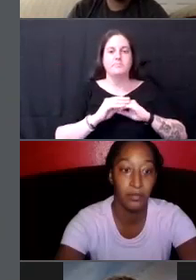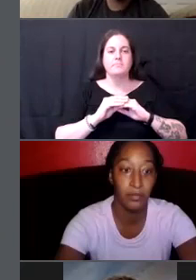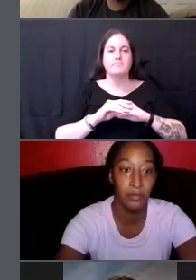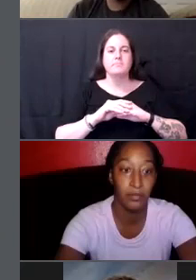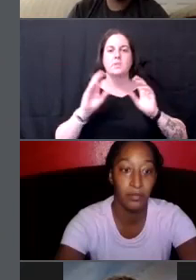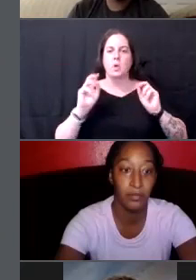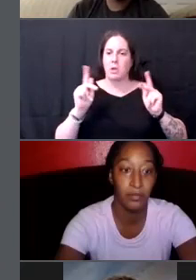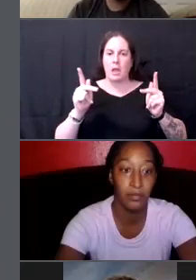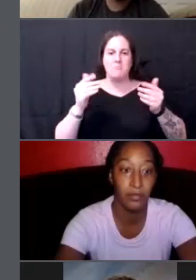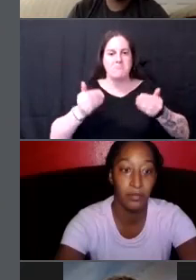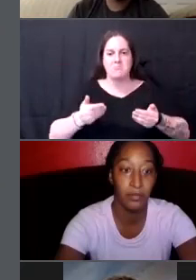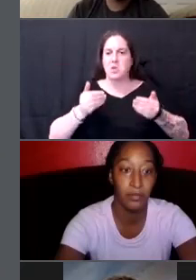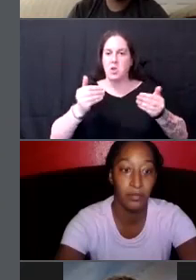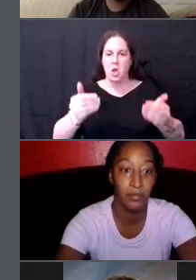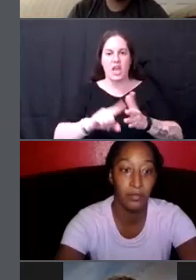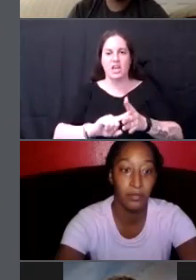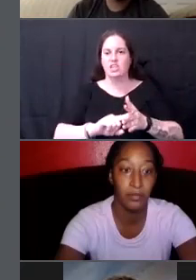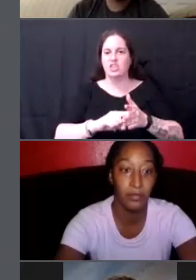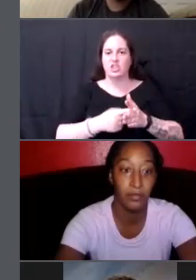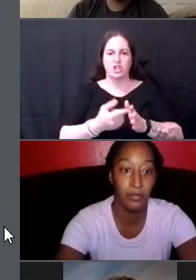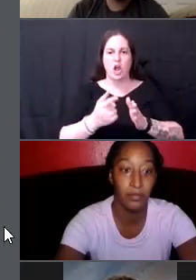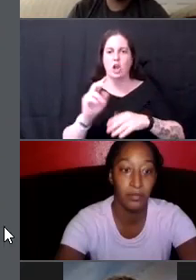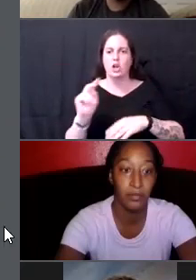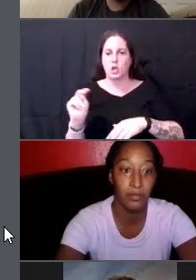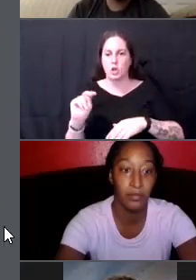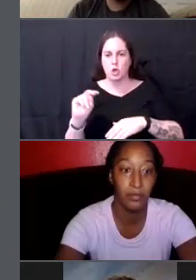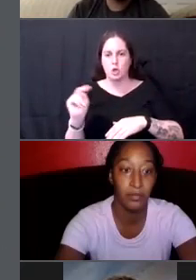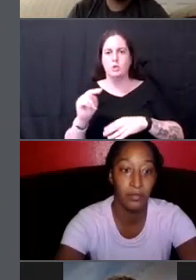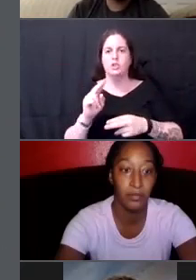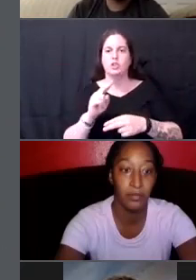let's get into this business of Newton's universal law of gravitation.